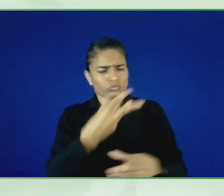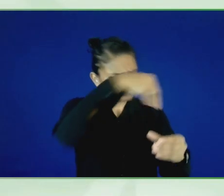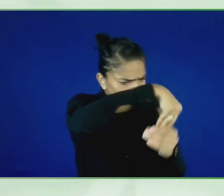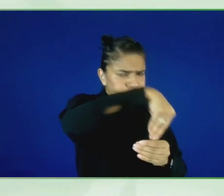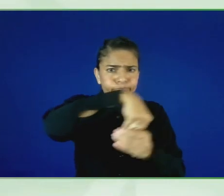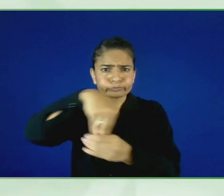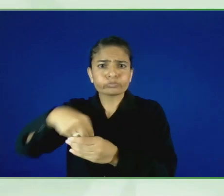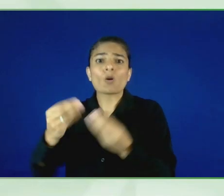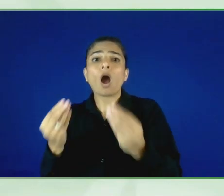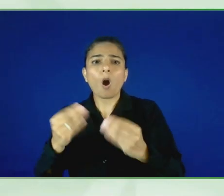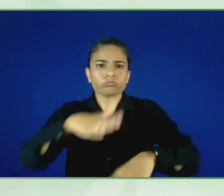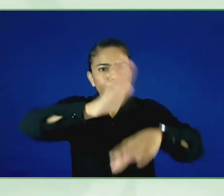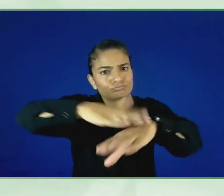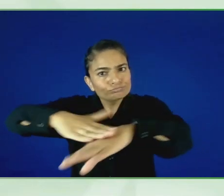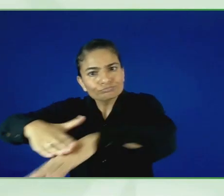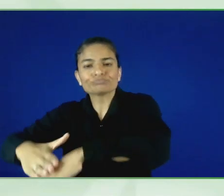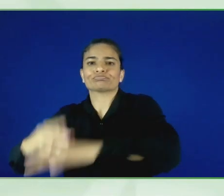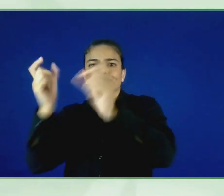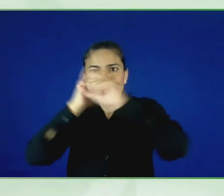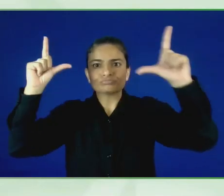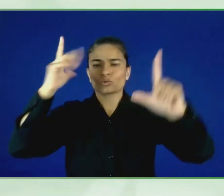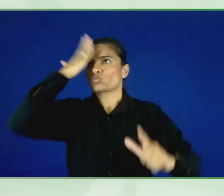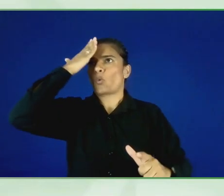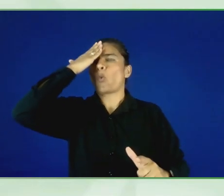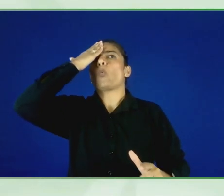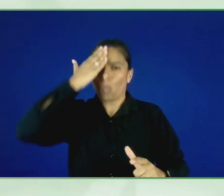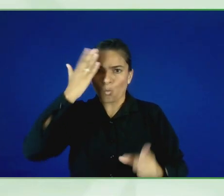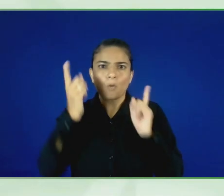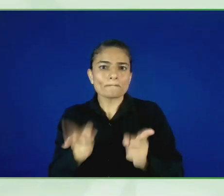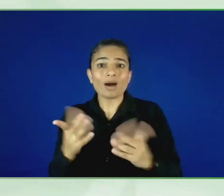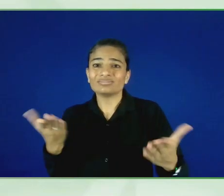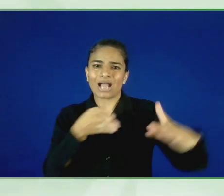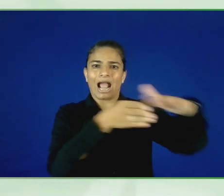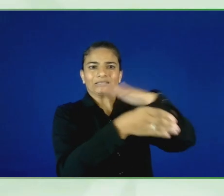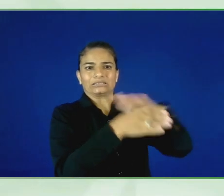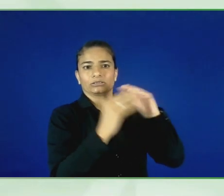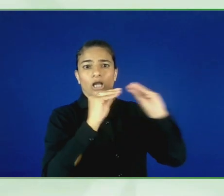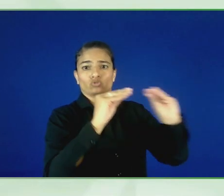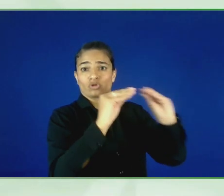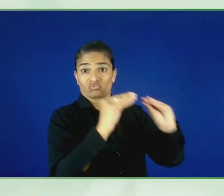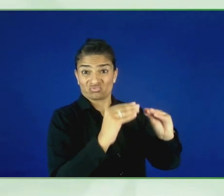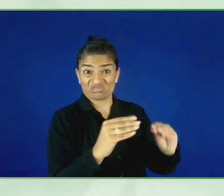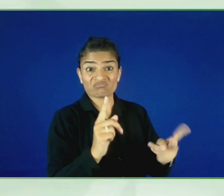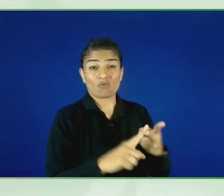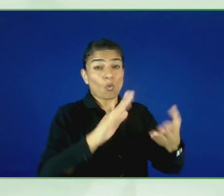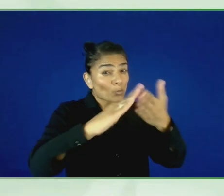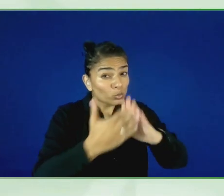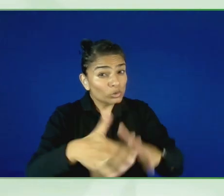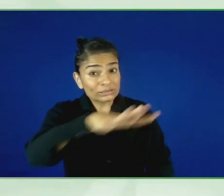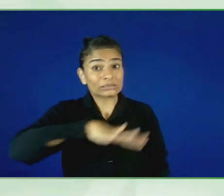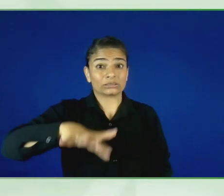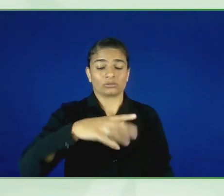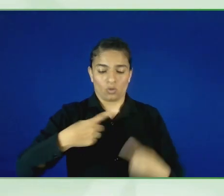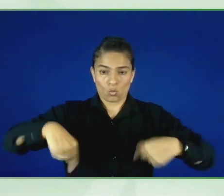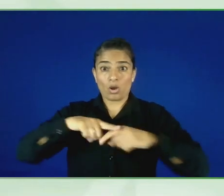community, and really harnessing the power of our employee resource groups. We wanted to provide